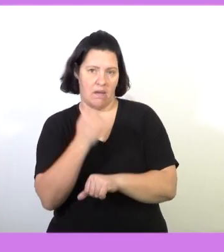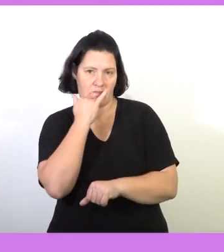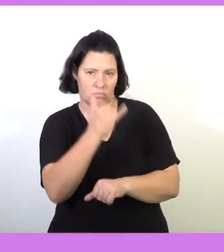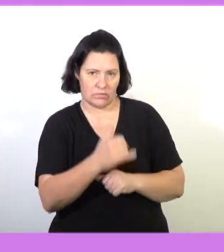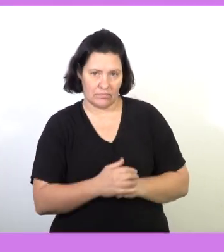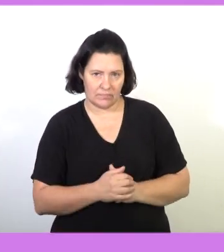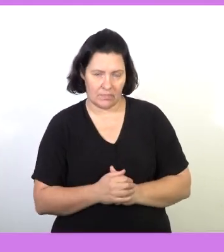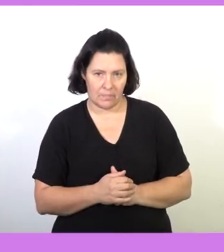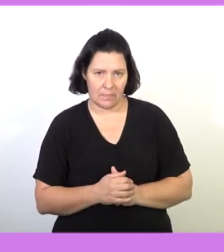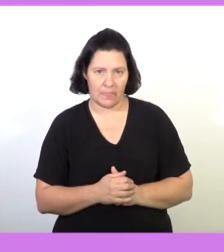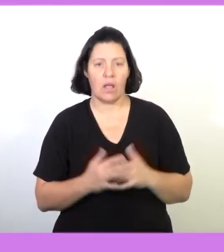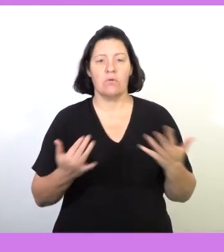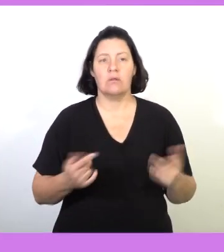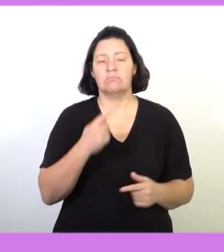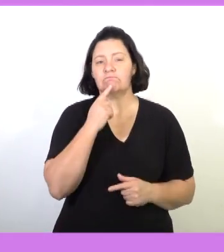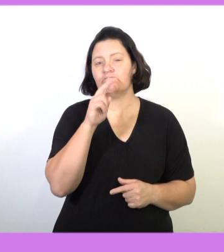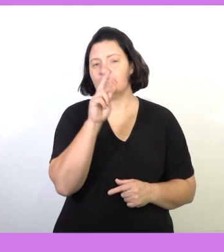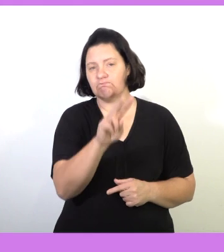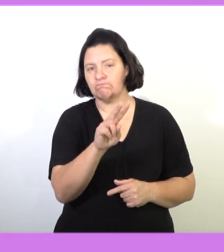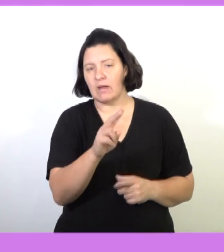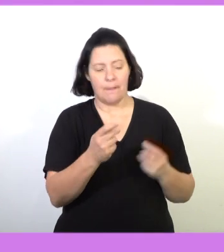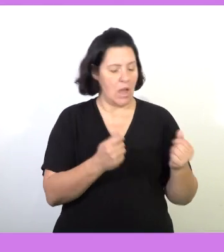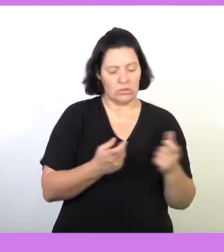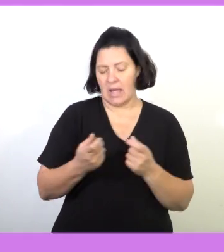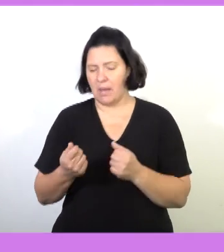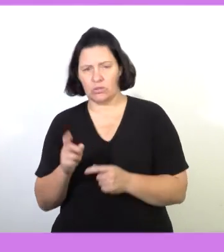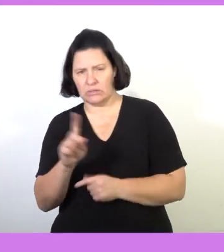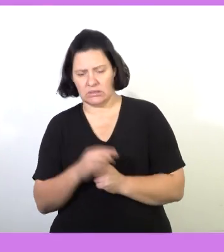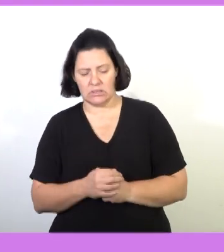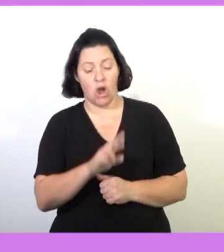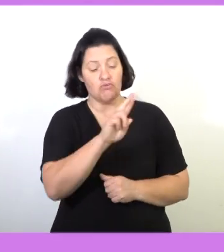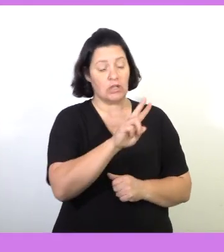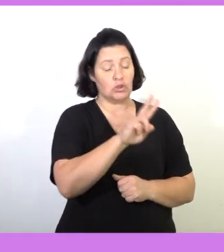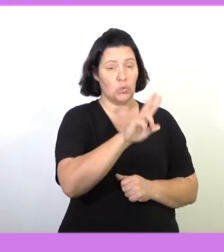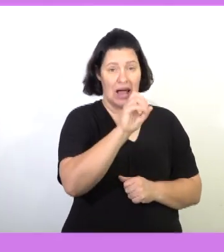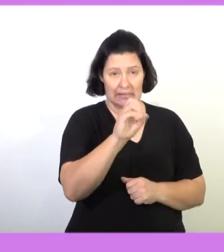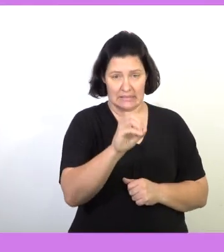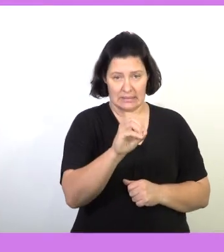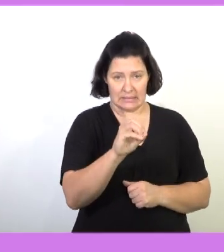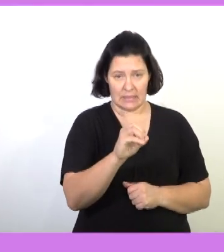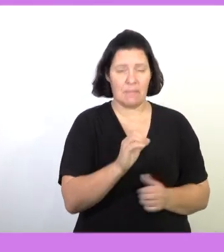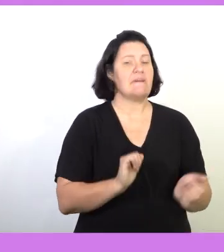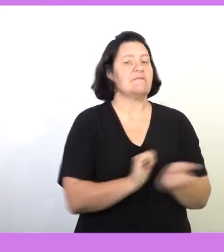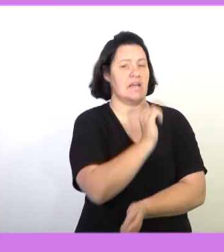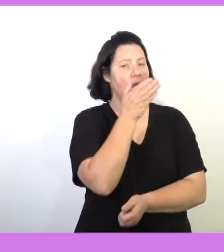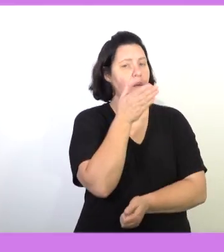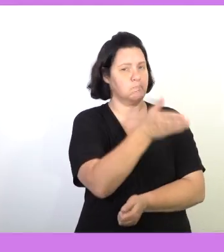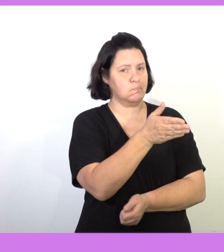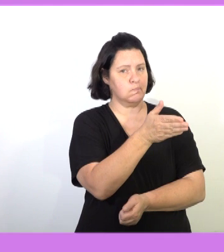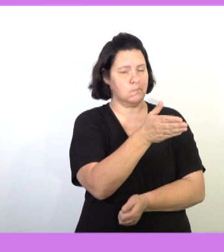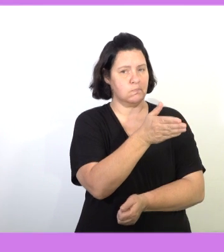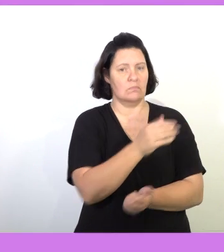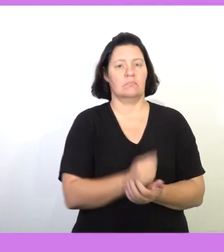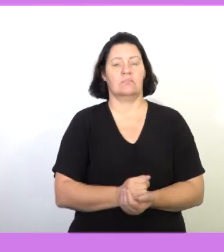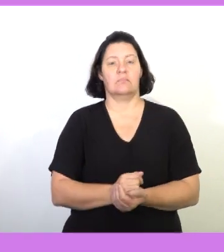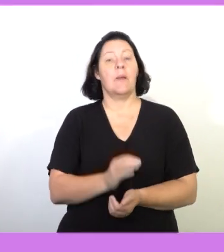the call out. Let's make sense of these two amounts. The 200 rands will represent a fixed